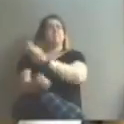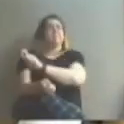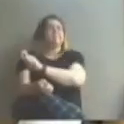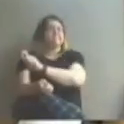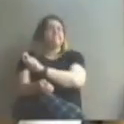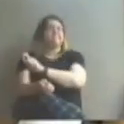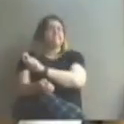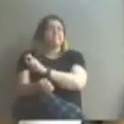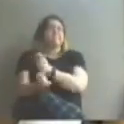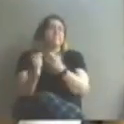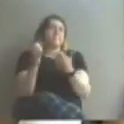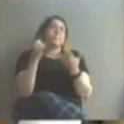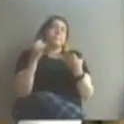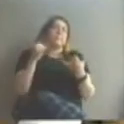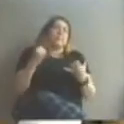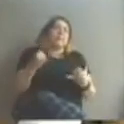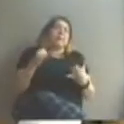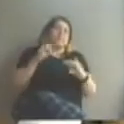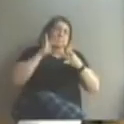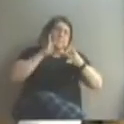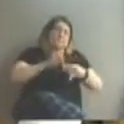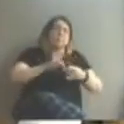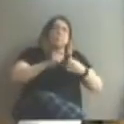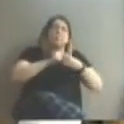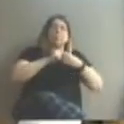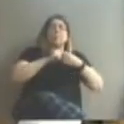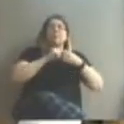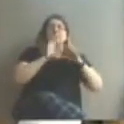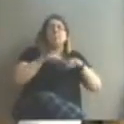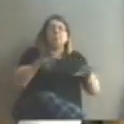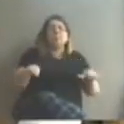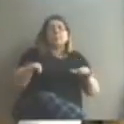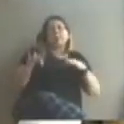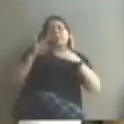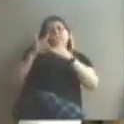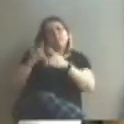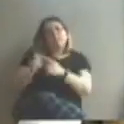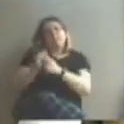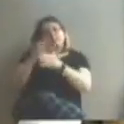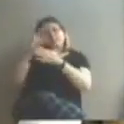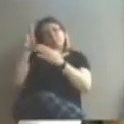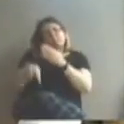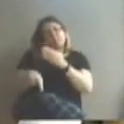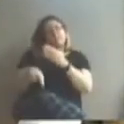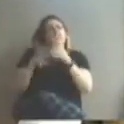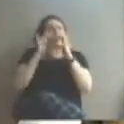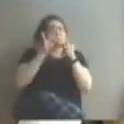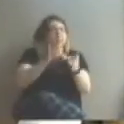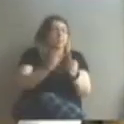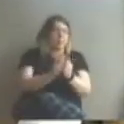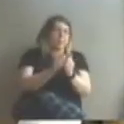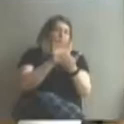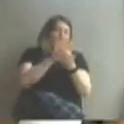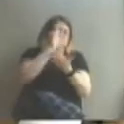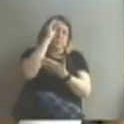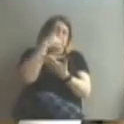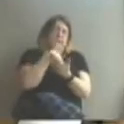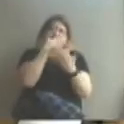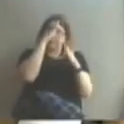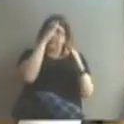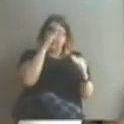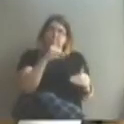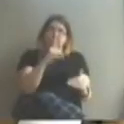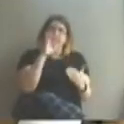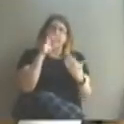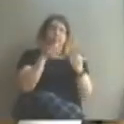practice. This is practice tied to children, practice tied to outcomes, and practice tied to learning. And so I hope that it,